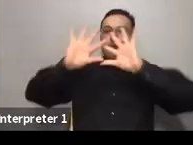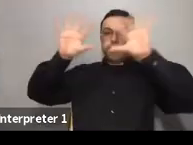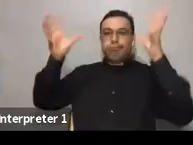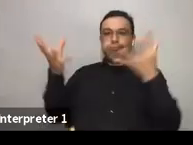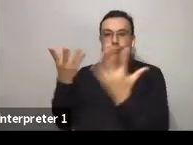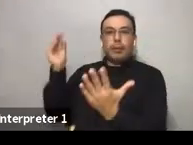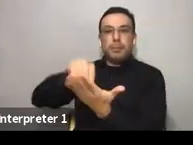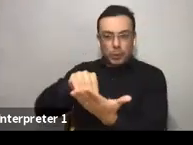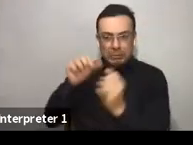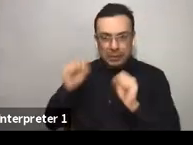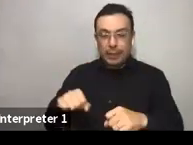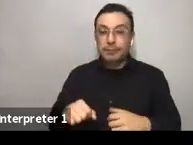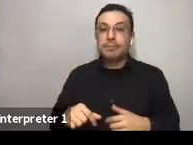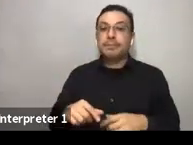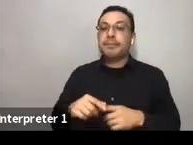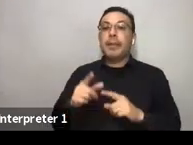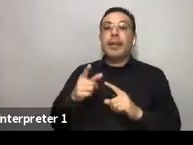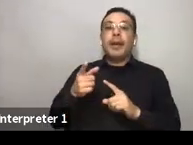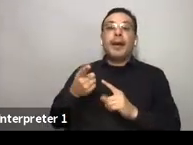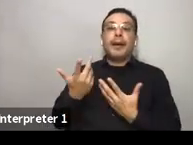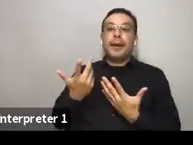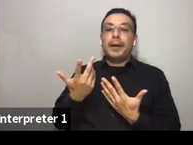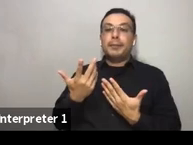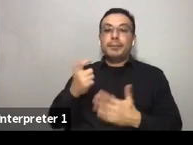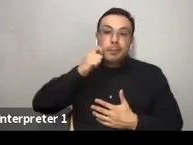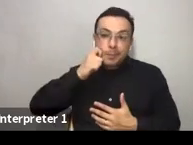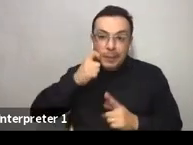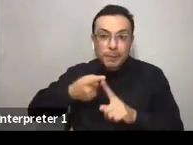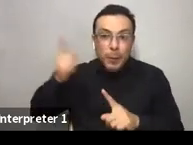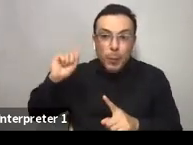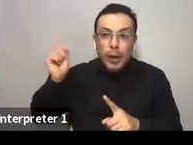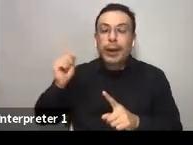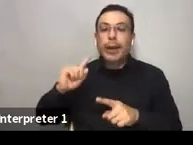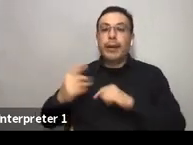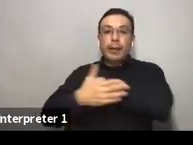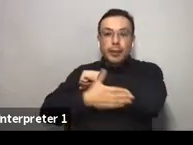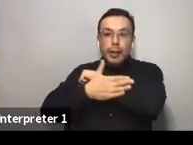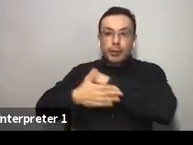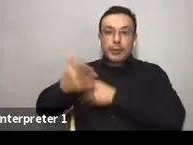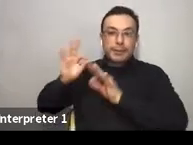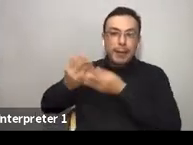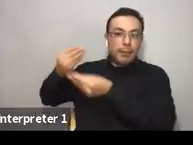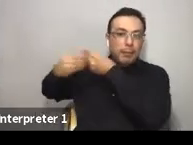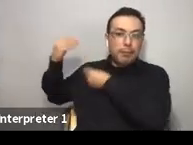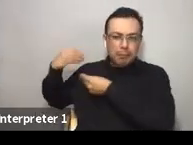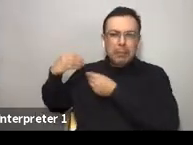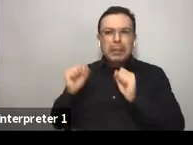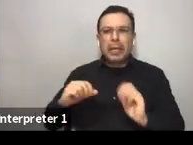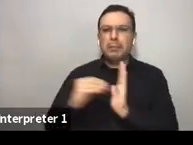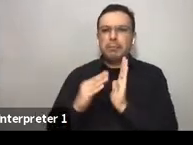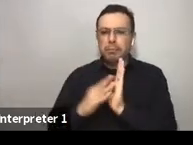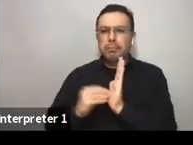share demographic, non-personally identifying information in order to comply with reporting,